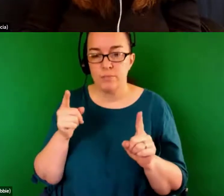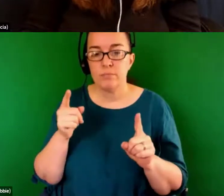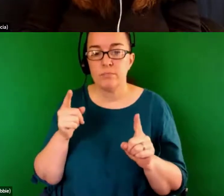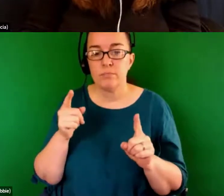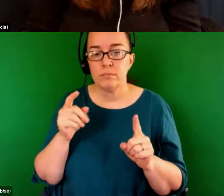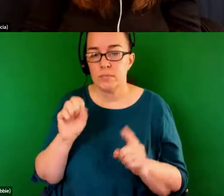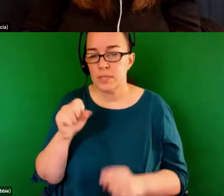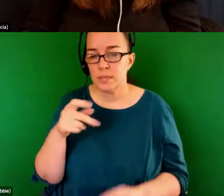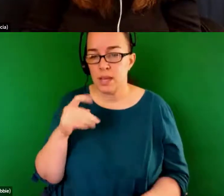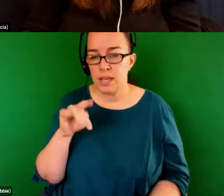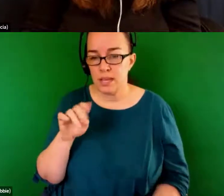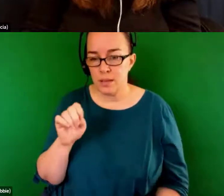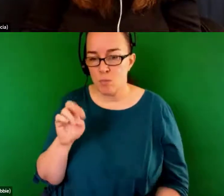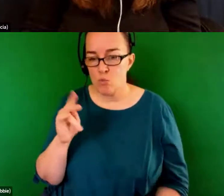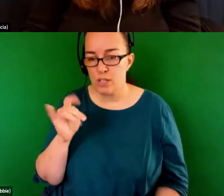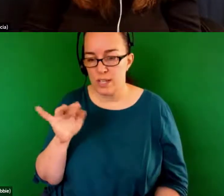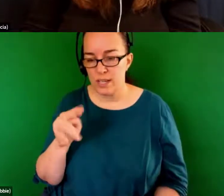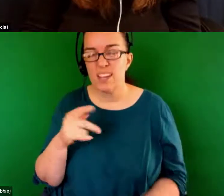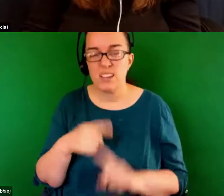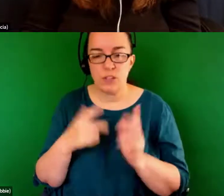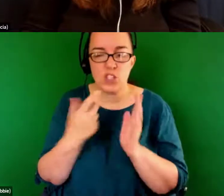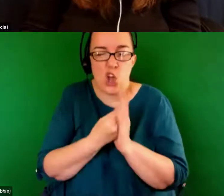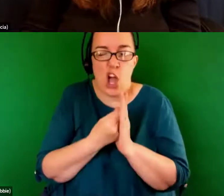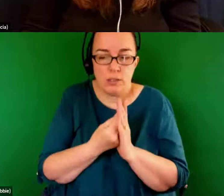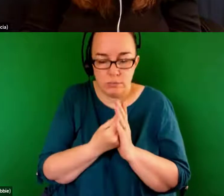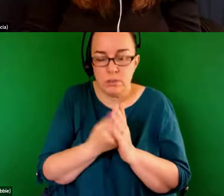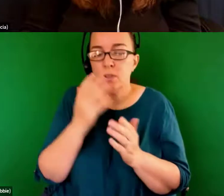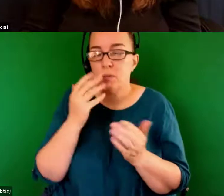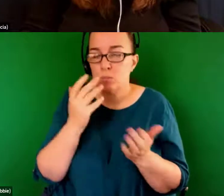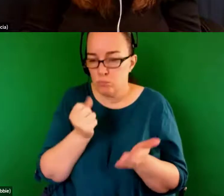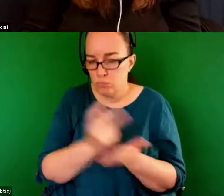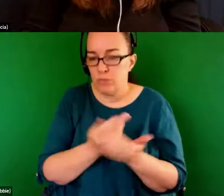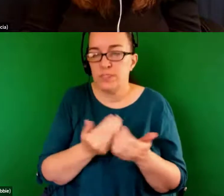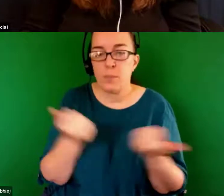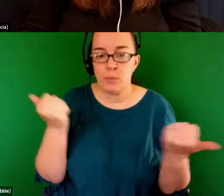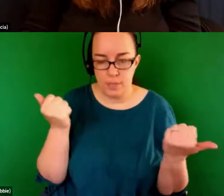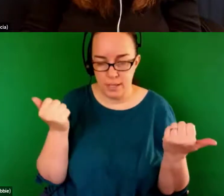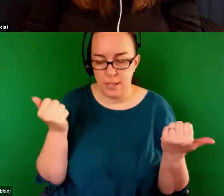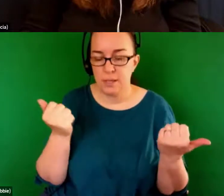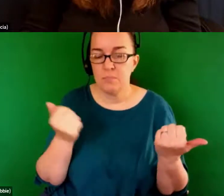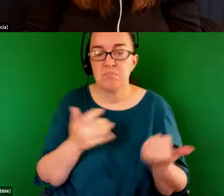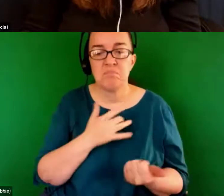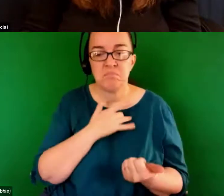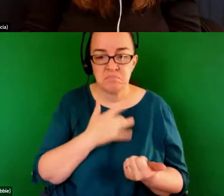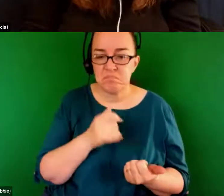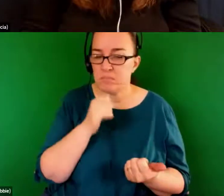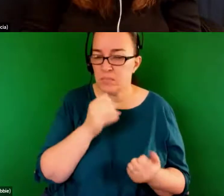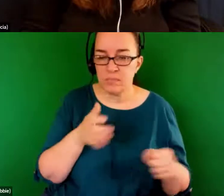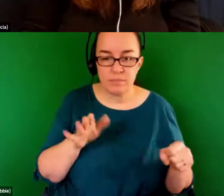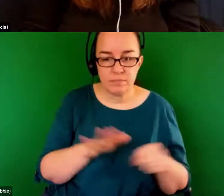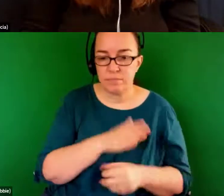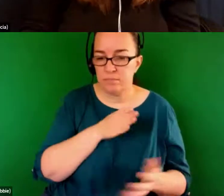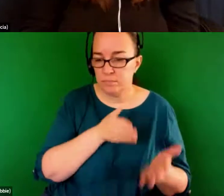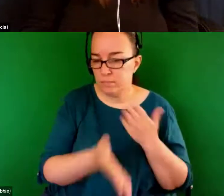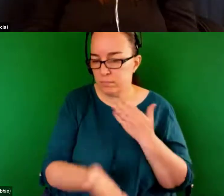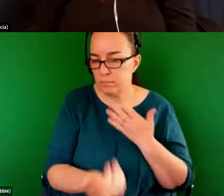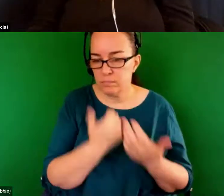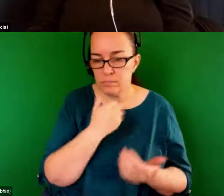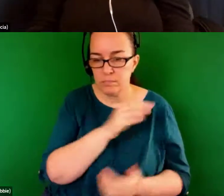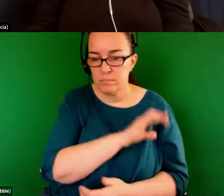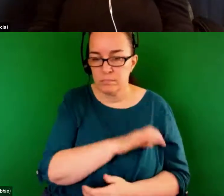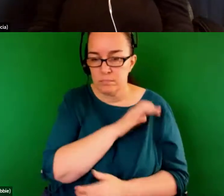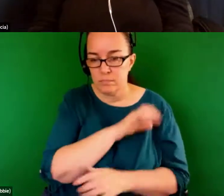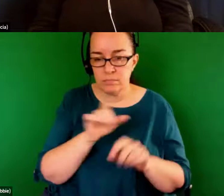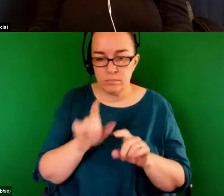spike protein, so a different shot basically, and it will be approved separately. It likely will not have to go through the same extensive clinical